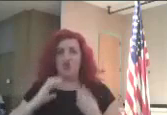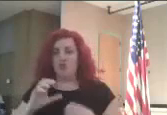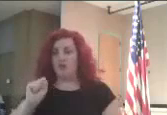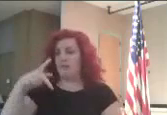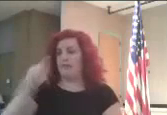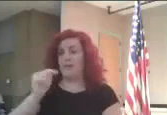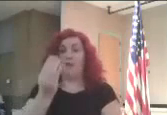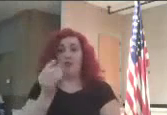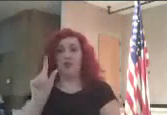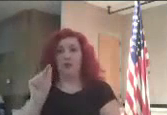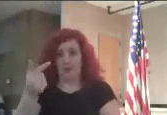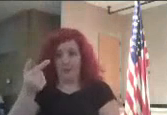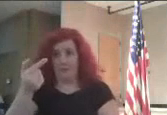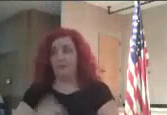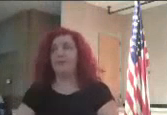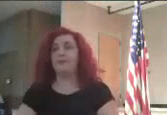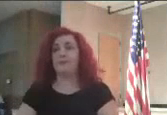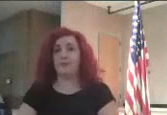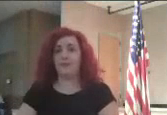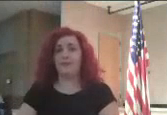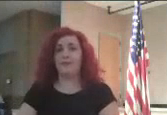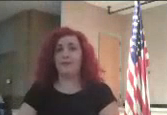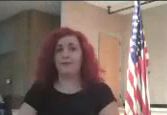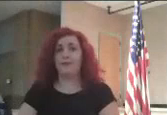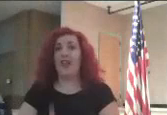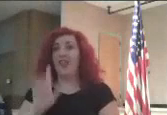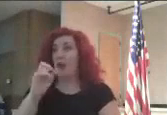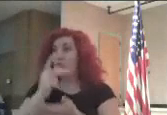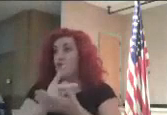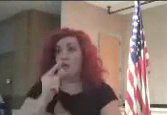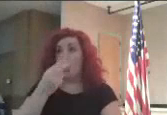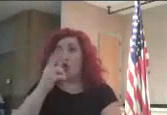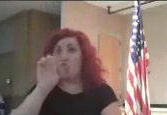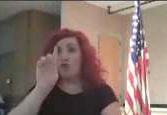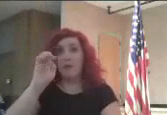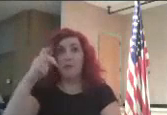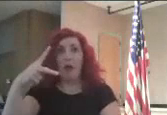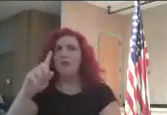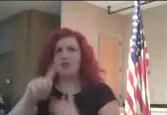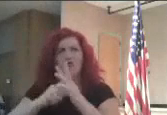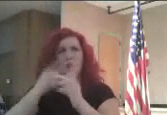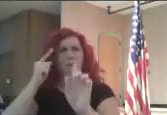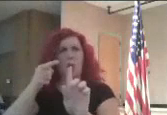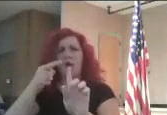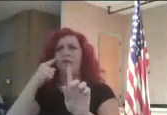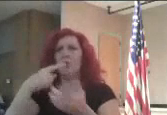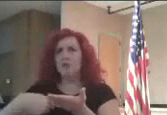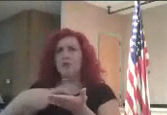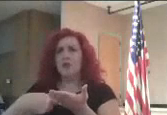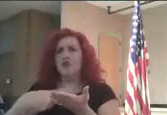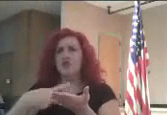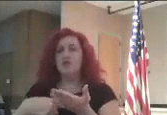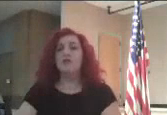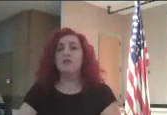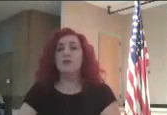September 14, 2021. This approved grid map is the starting point of our discussion with only the